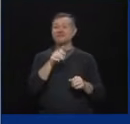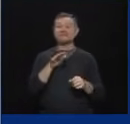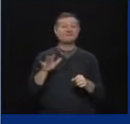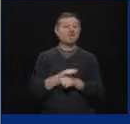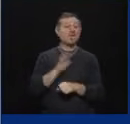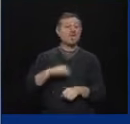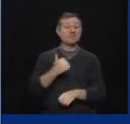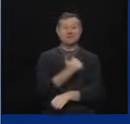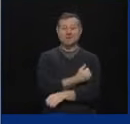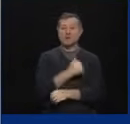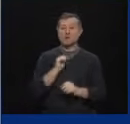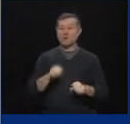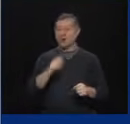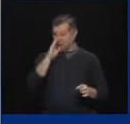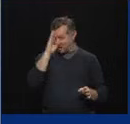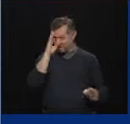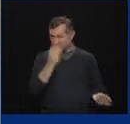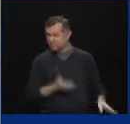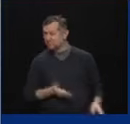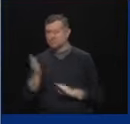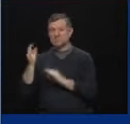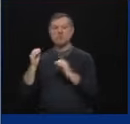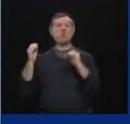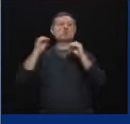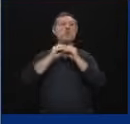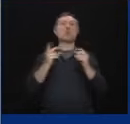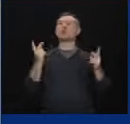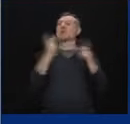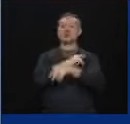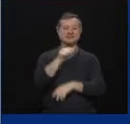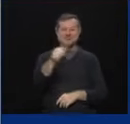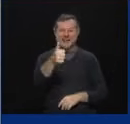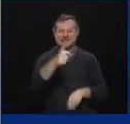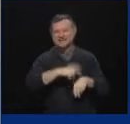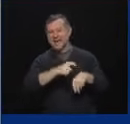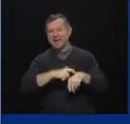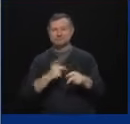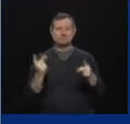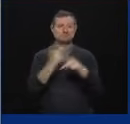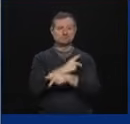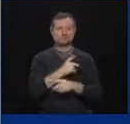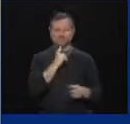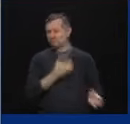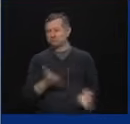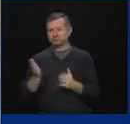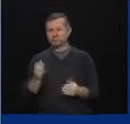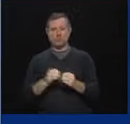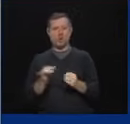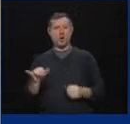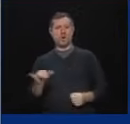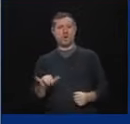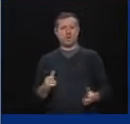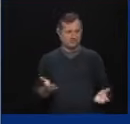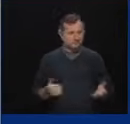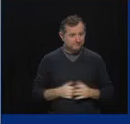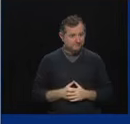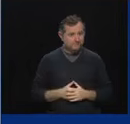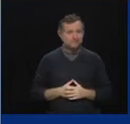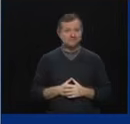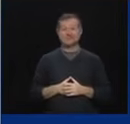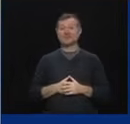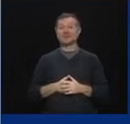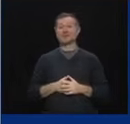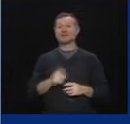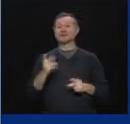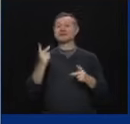hospitalized. Let me repeat that, 10 times more likely to be hospitalized if you have not been vaccinated and 11 times